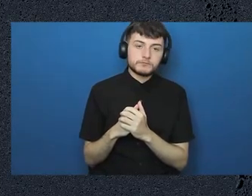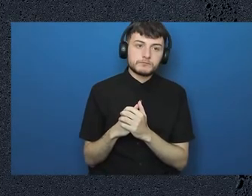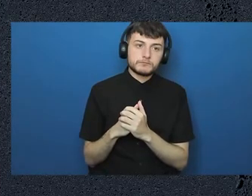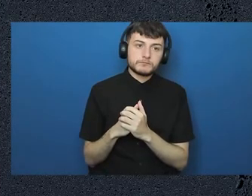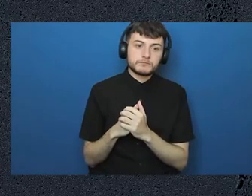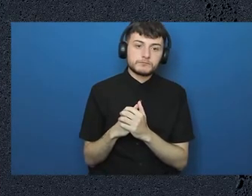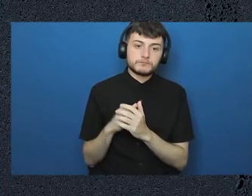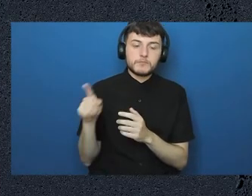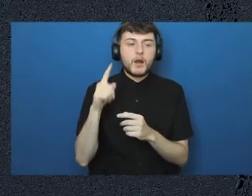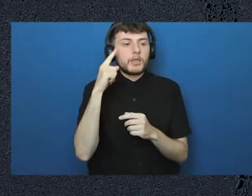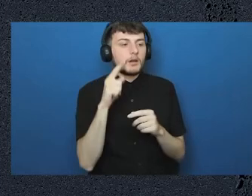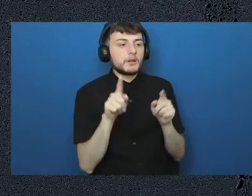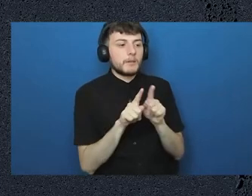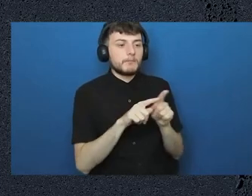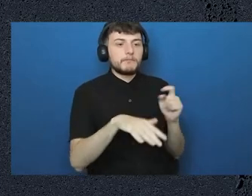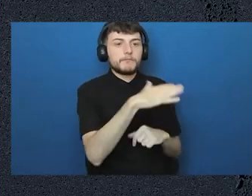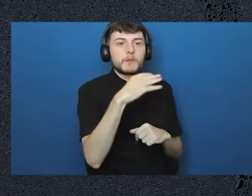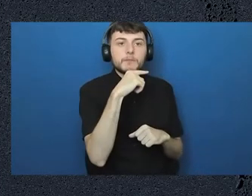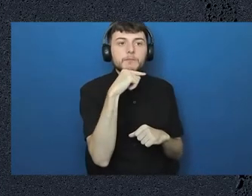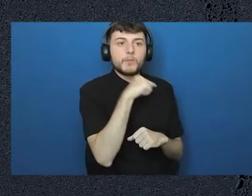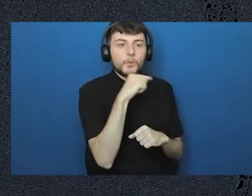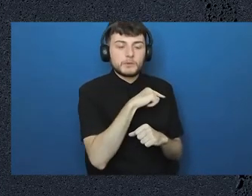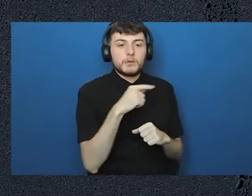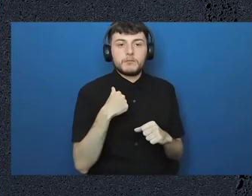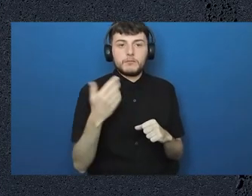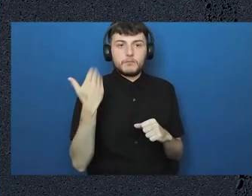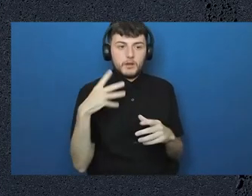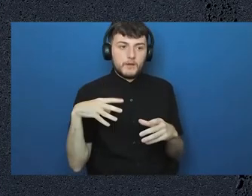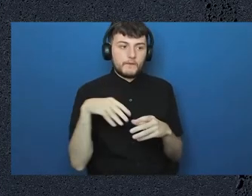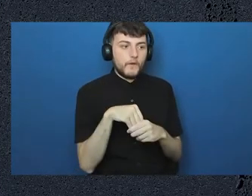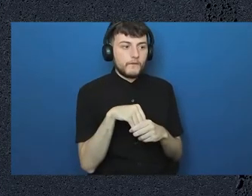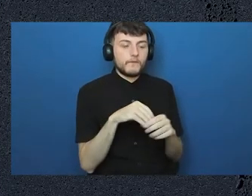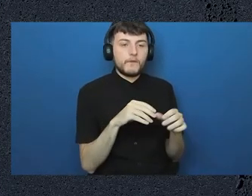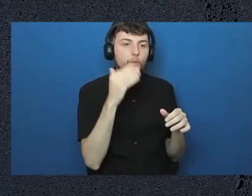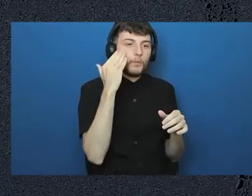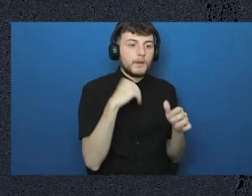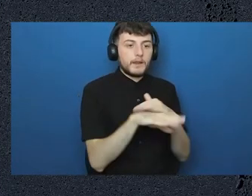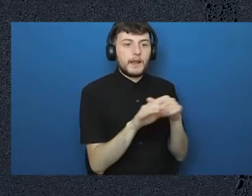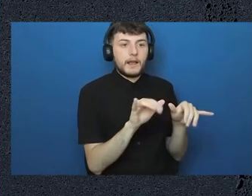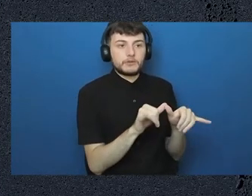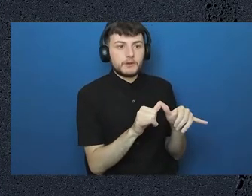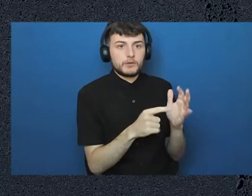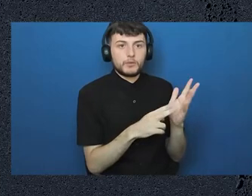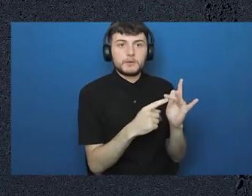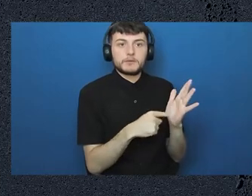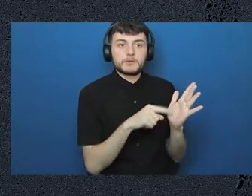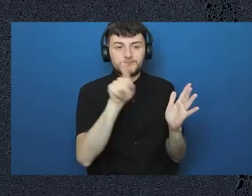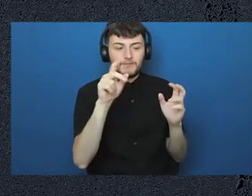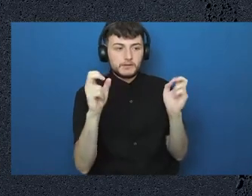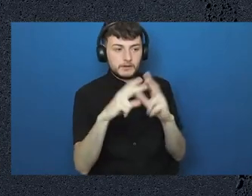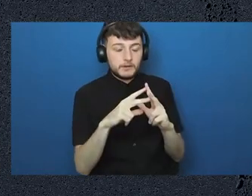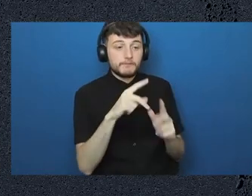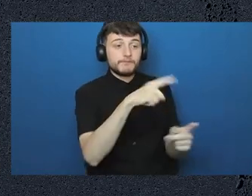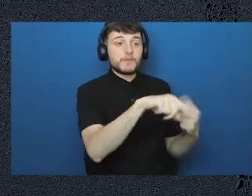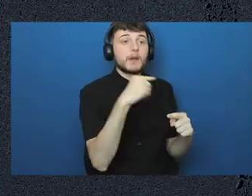boys, when I was involved in a women in engineering unit up in Sydney at one point, the boys were desperate for